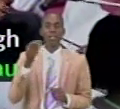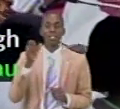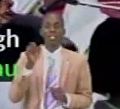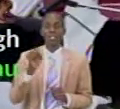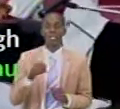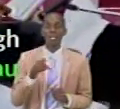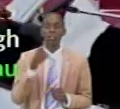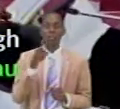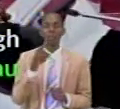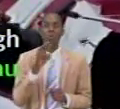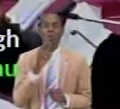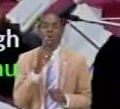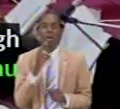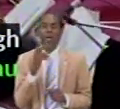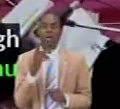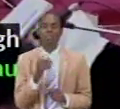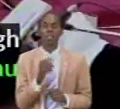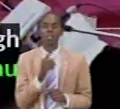yes